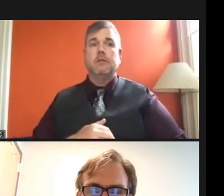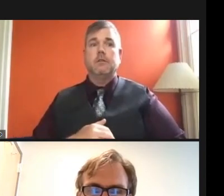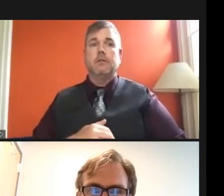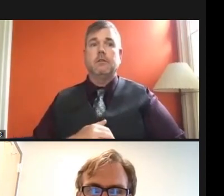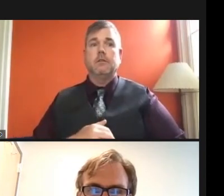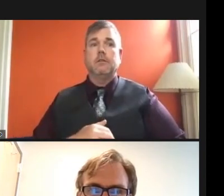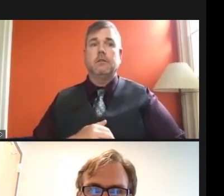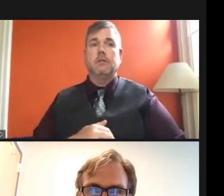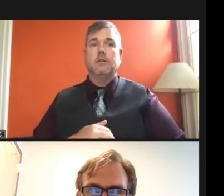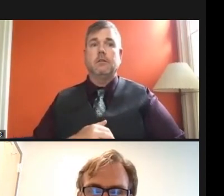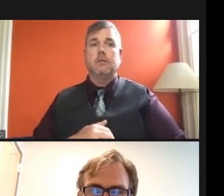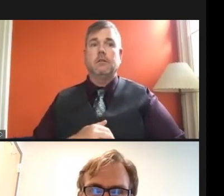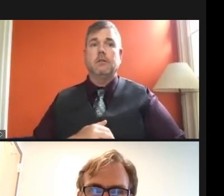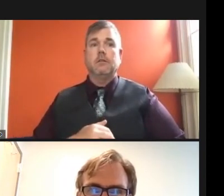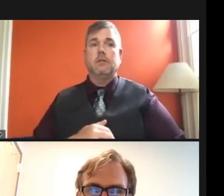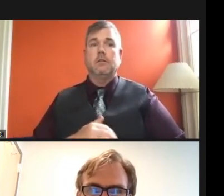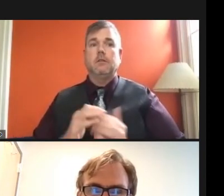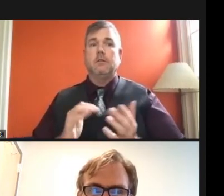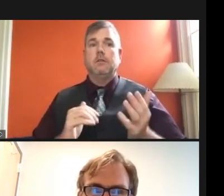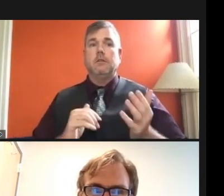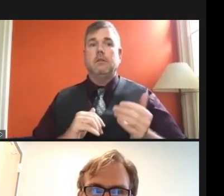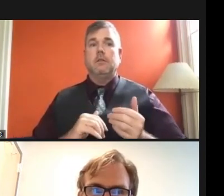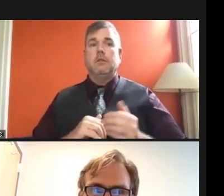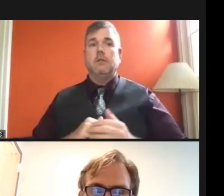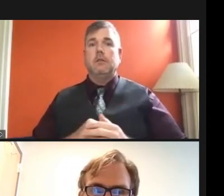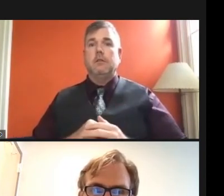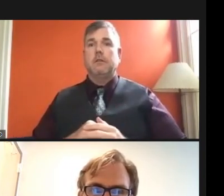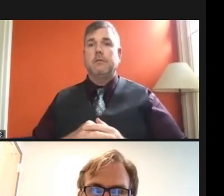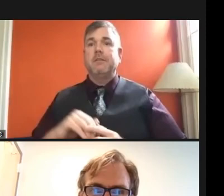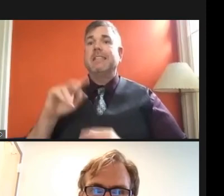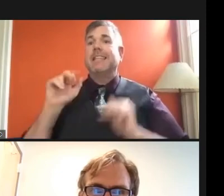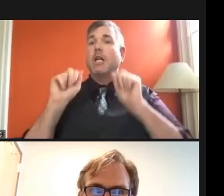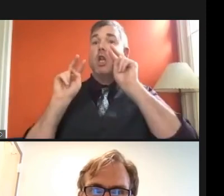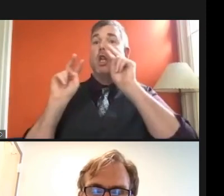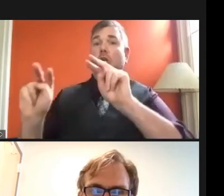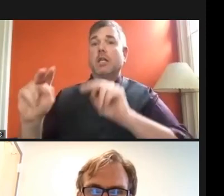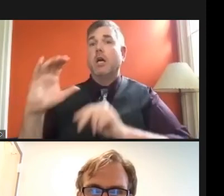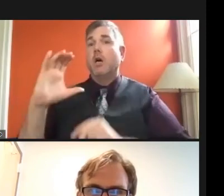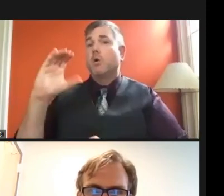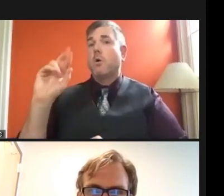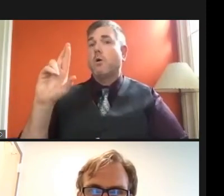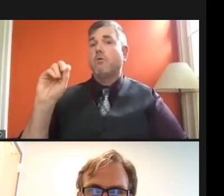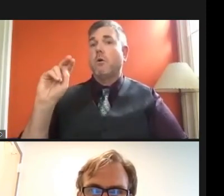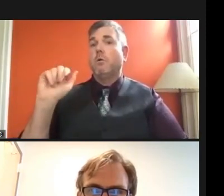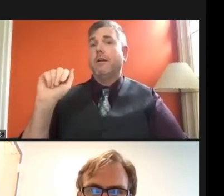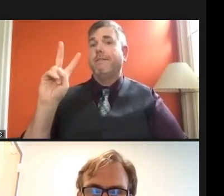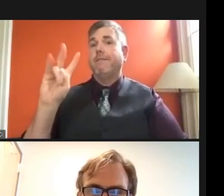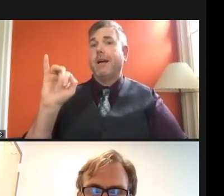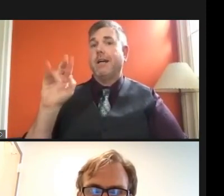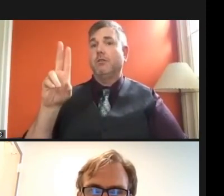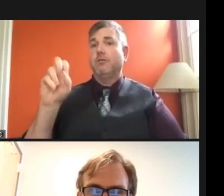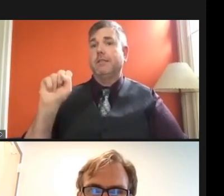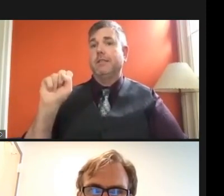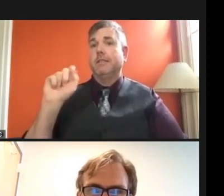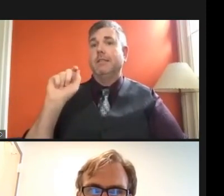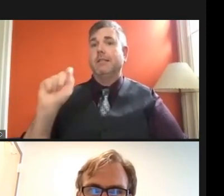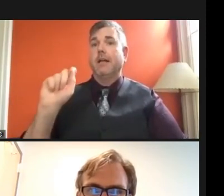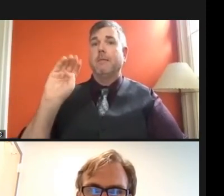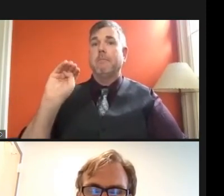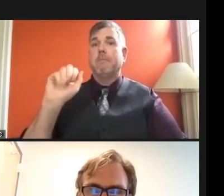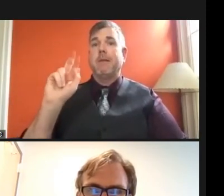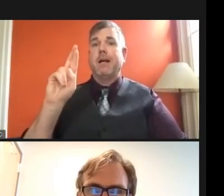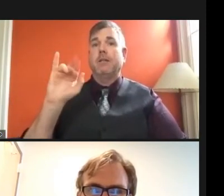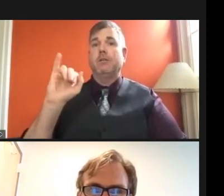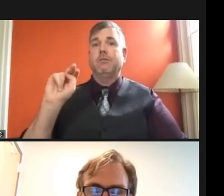coronavirus.marinhhs.org/surveillance. Well, I want to thank everyone who tuned in, whether it be through Zoom or through Facebook, to watch our community conversation this